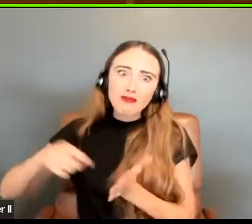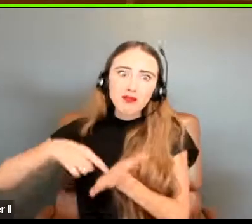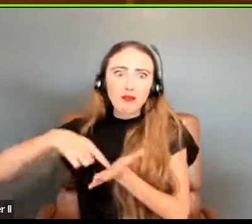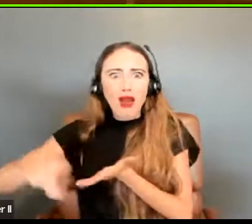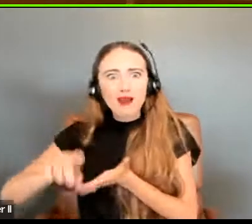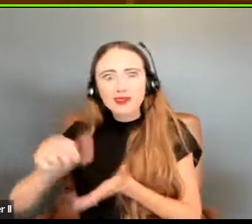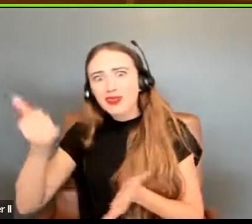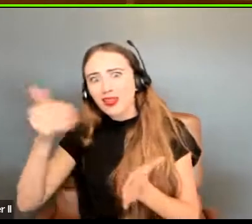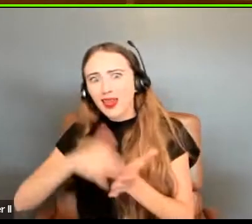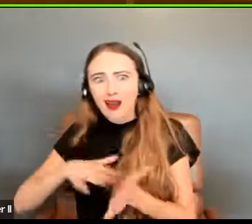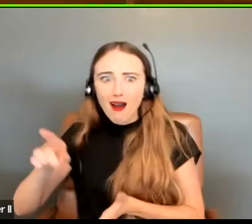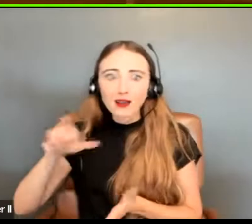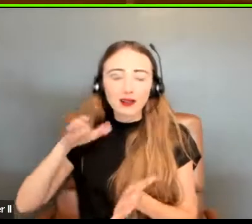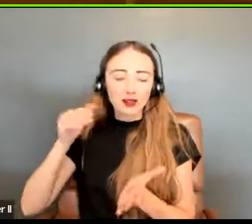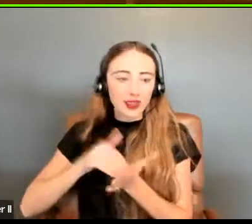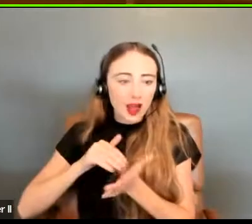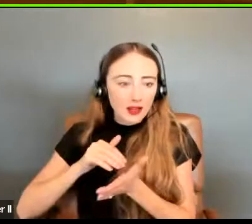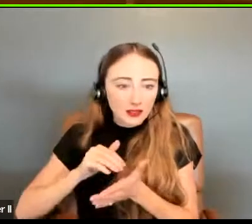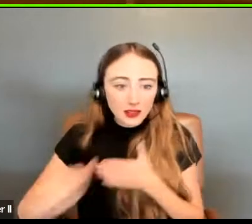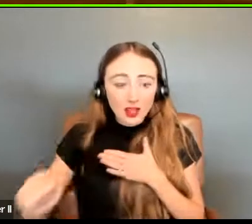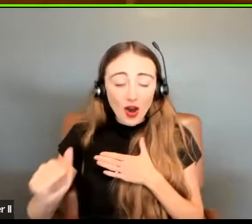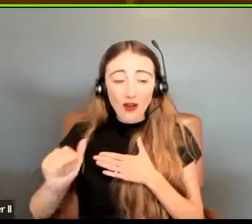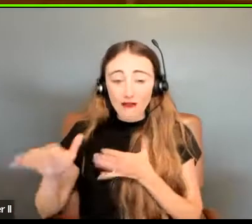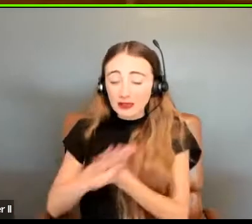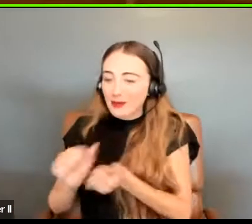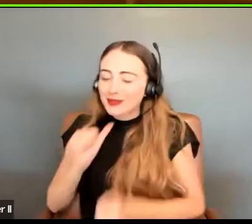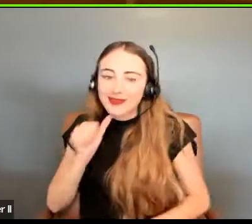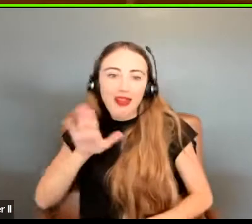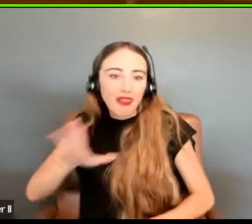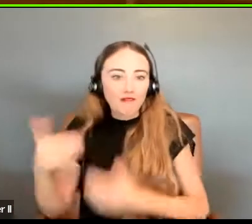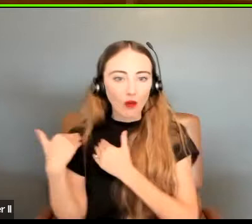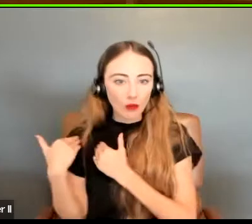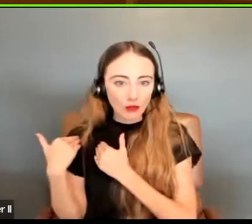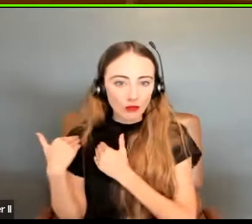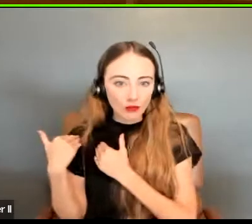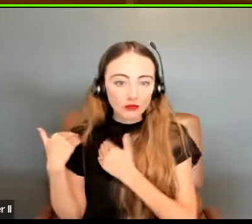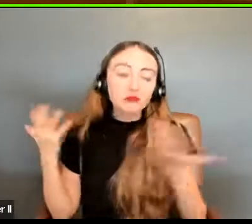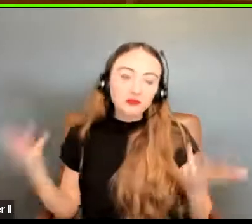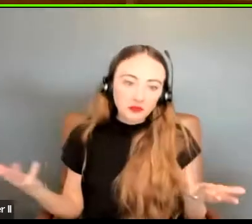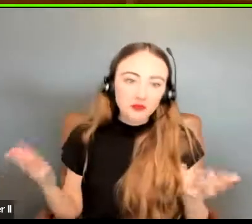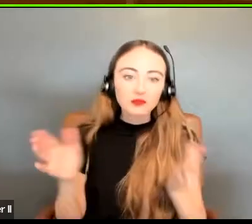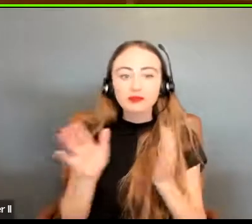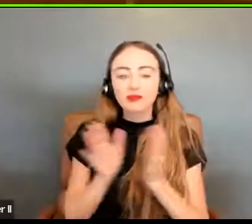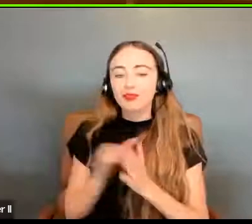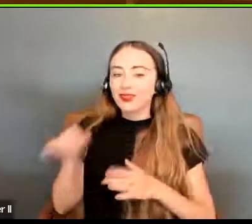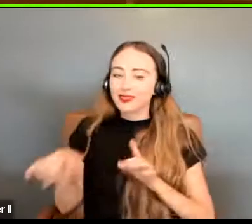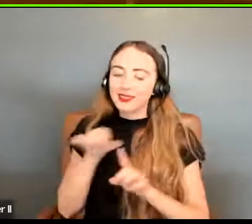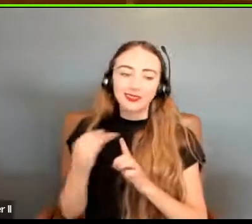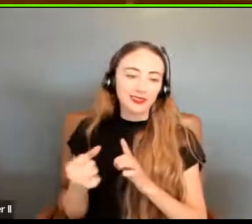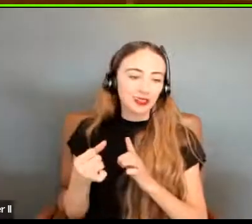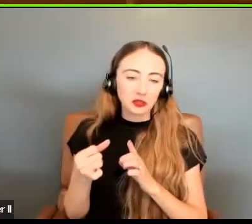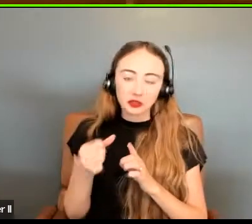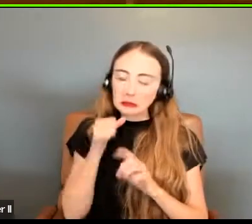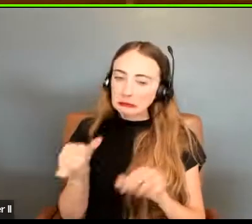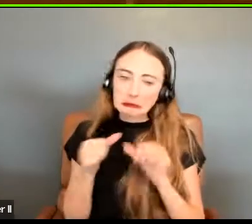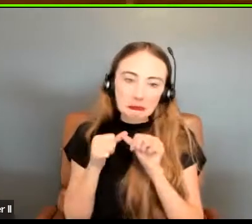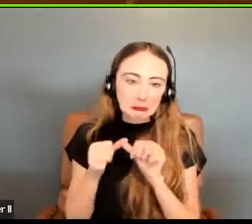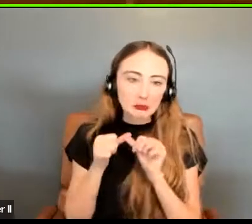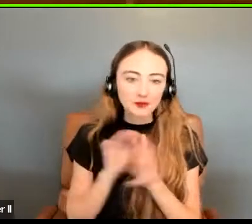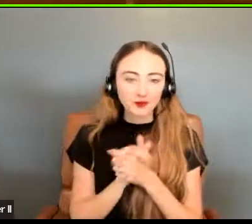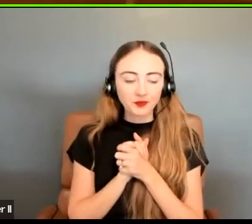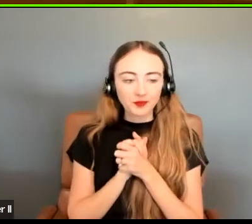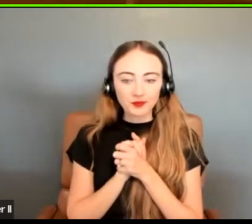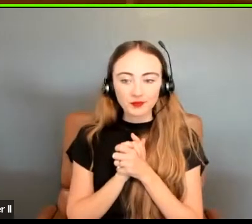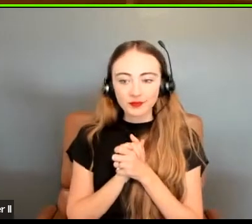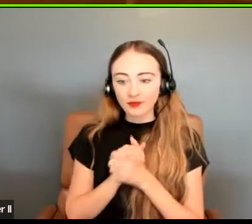hundreds of thousands of dollars for damages or losses they did not cause. This is an untenable situation.